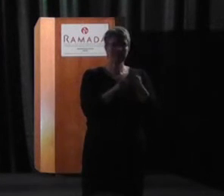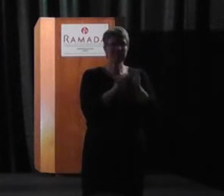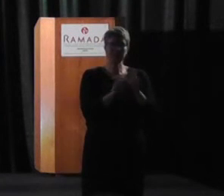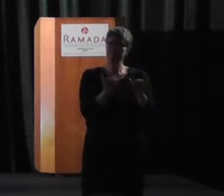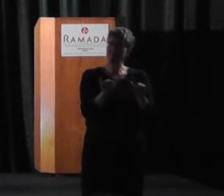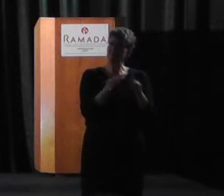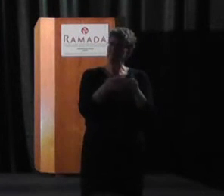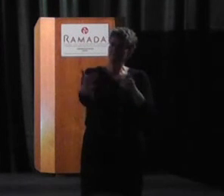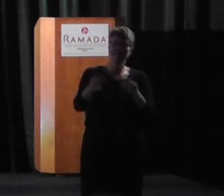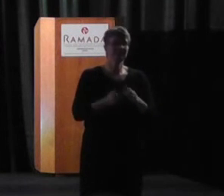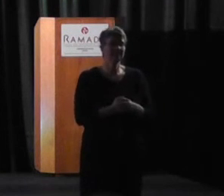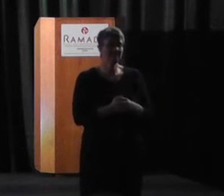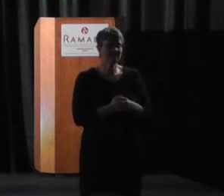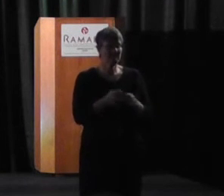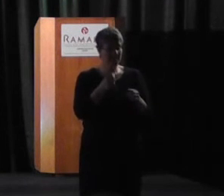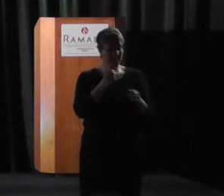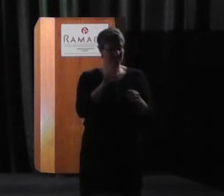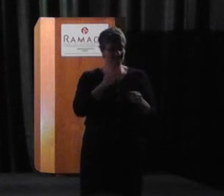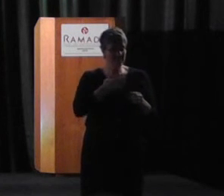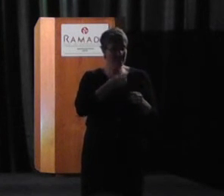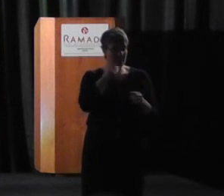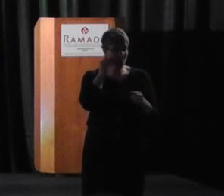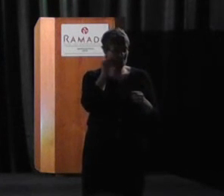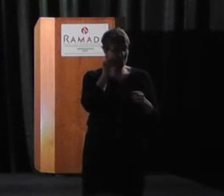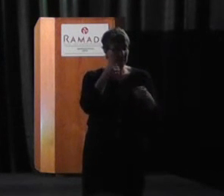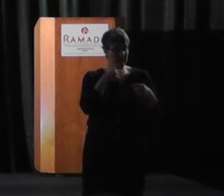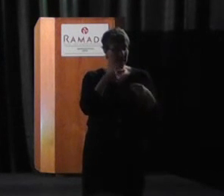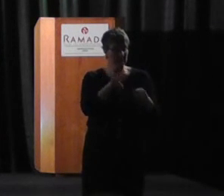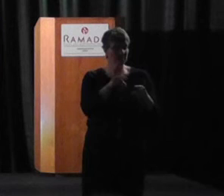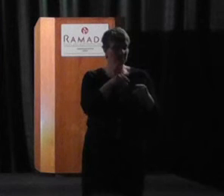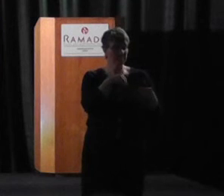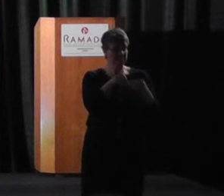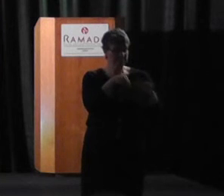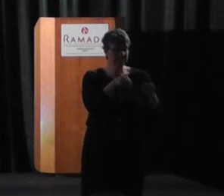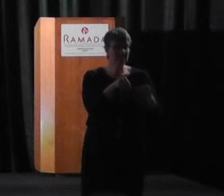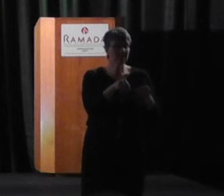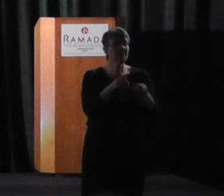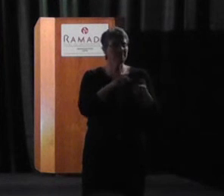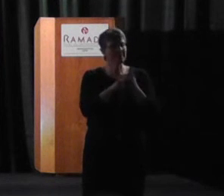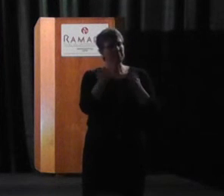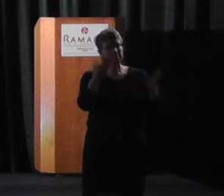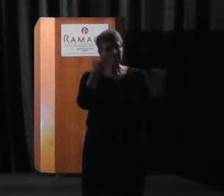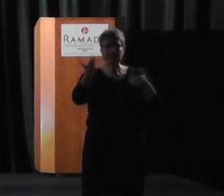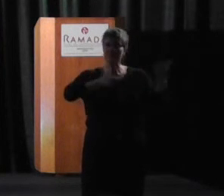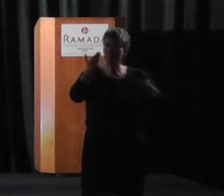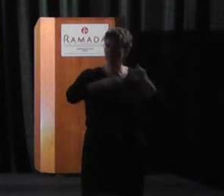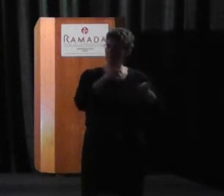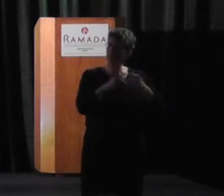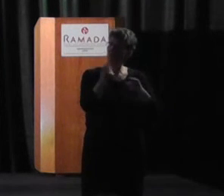host. Because of the access barriers, we unconsciously impinge on ourselves and others. Once